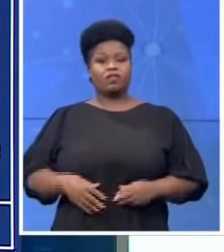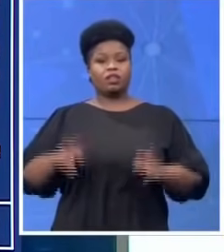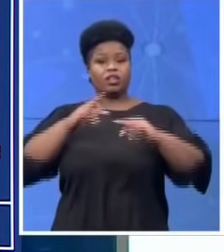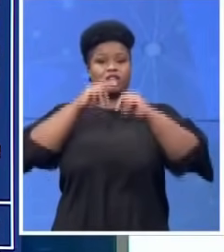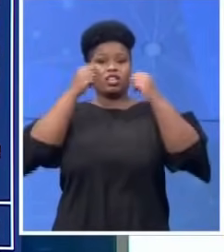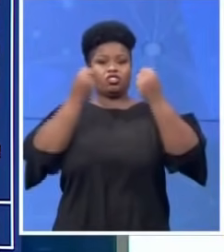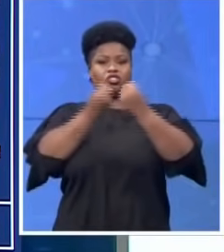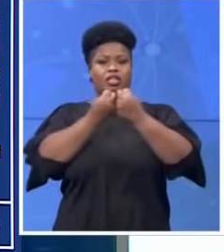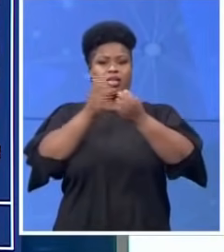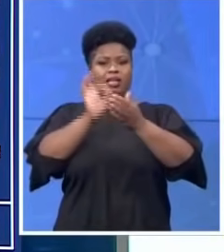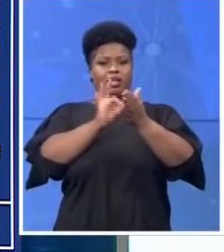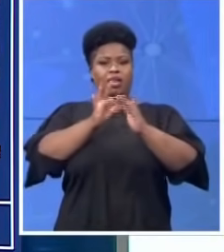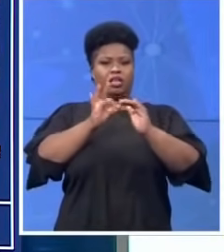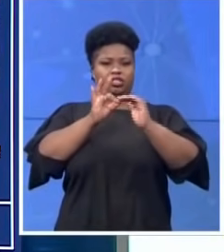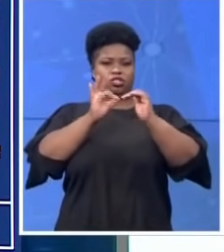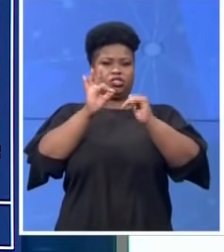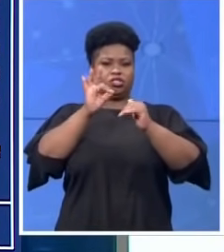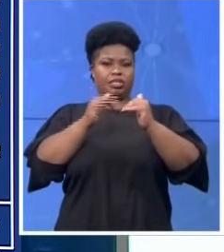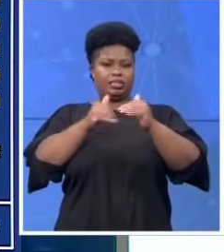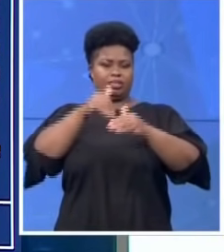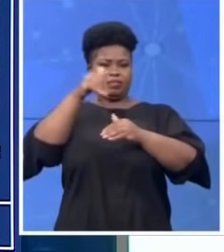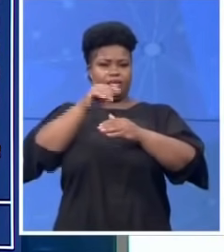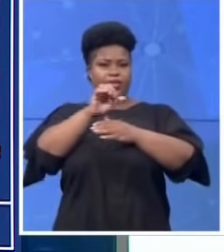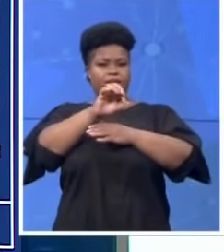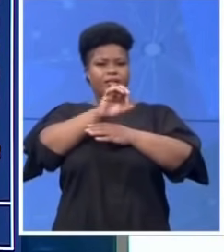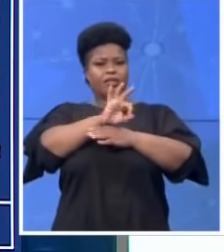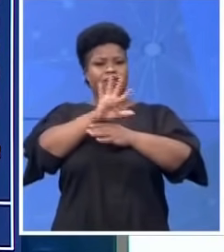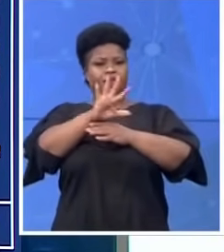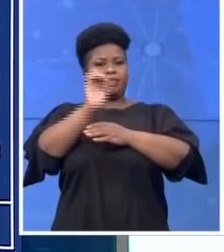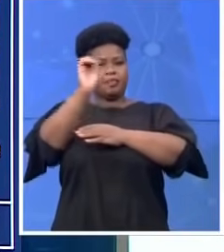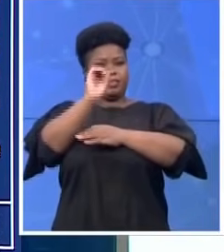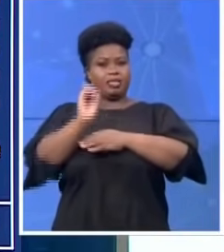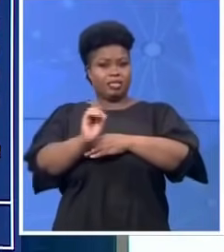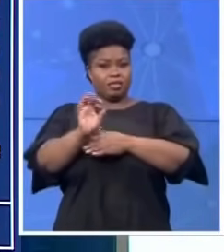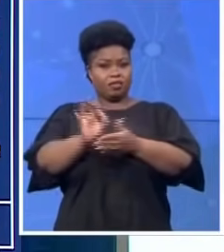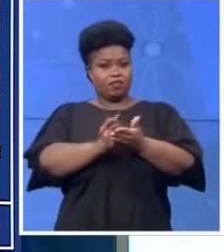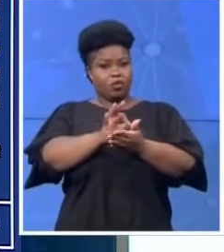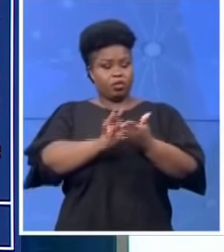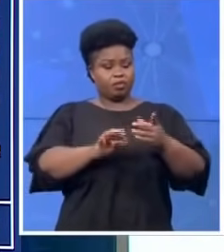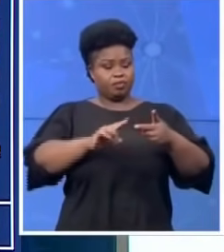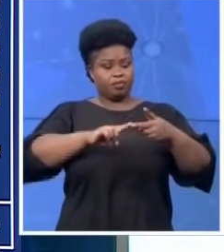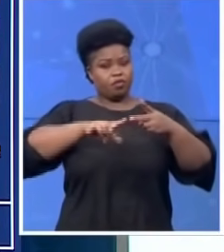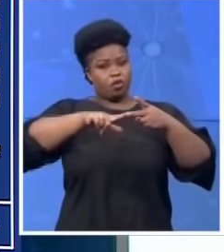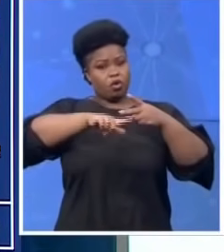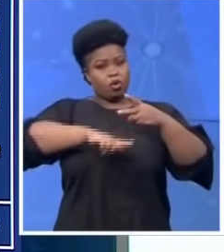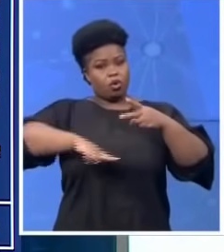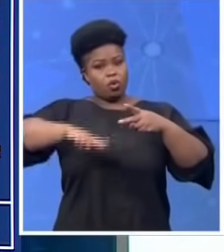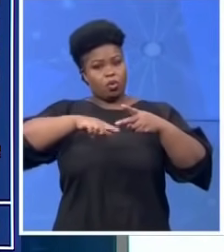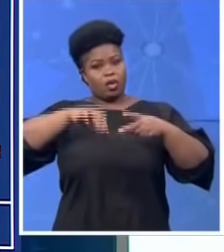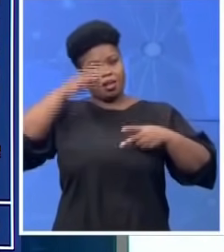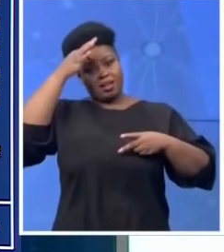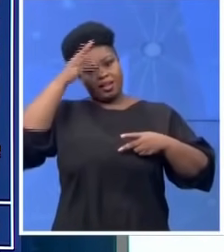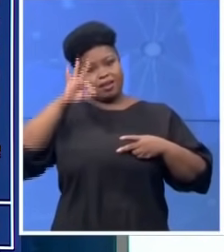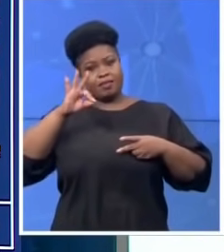in. For local government election, it usually goes to